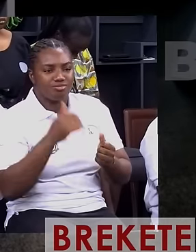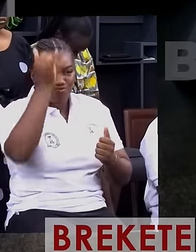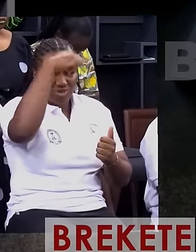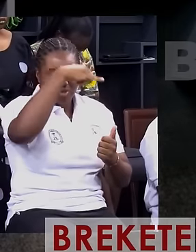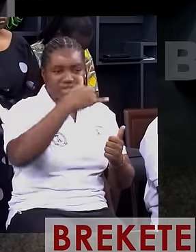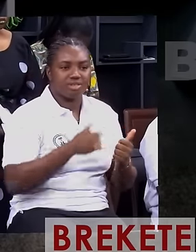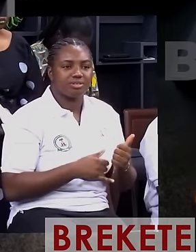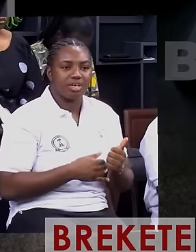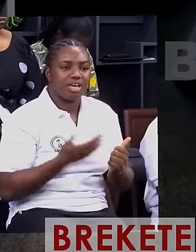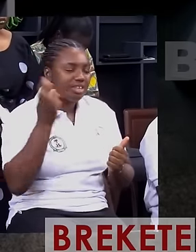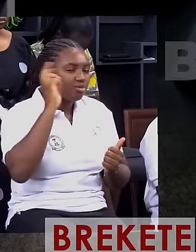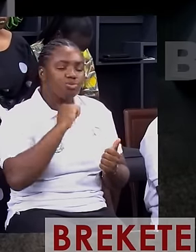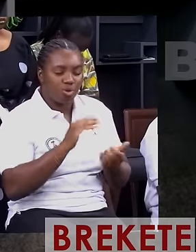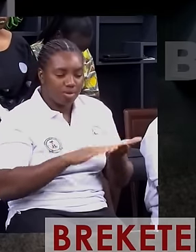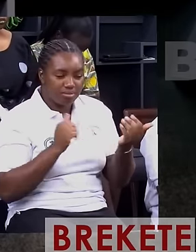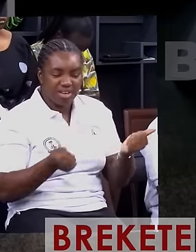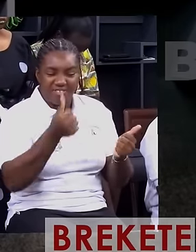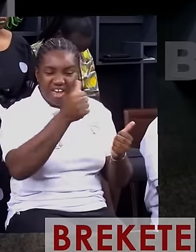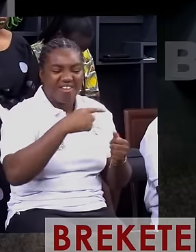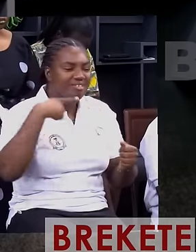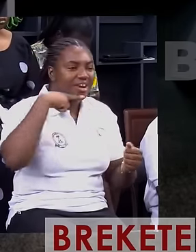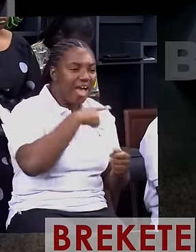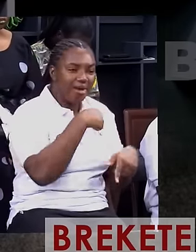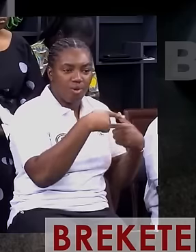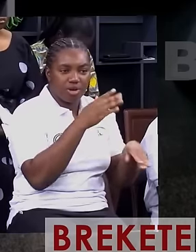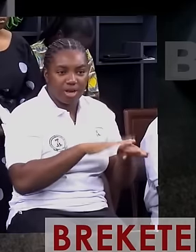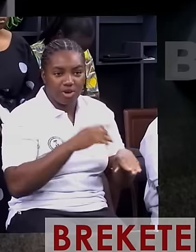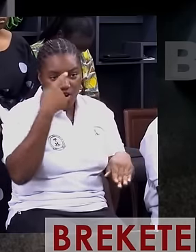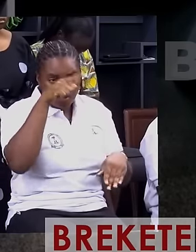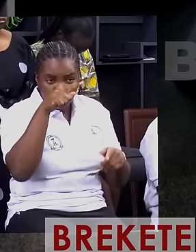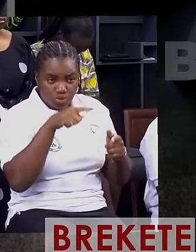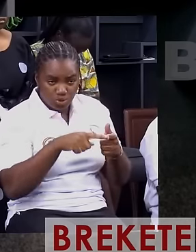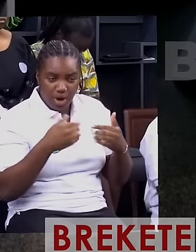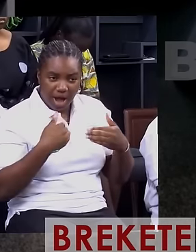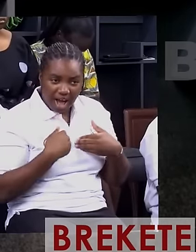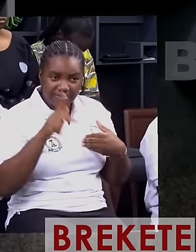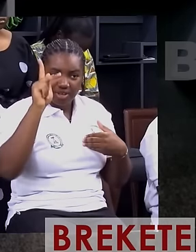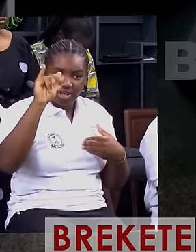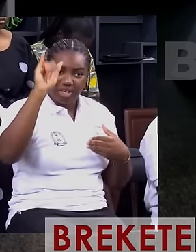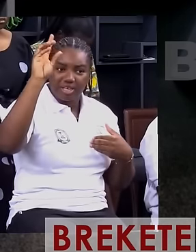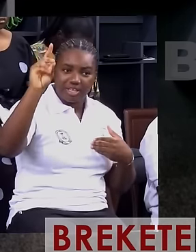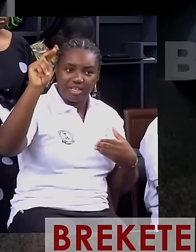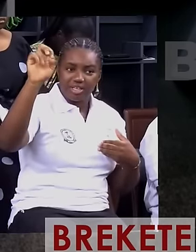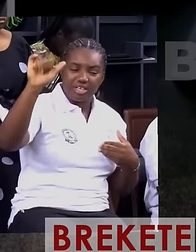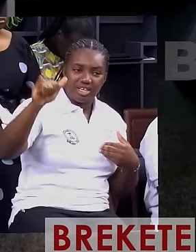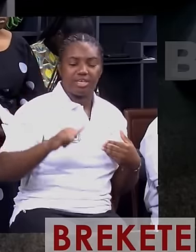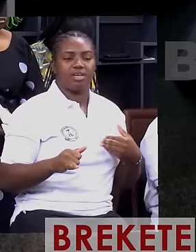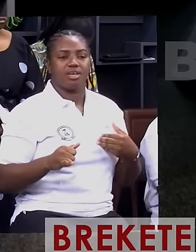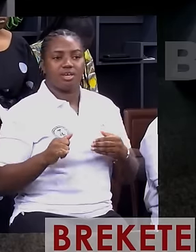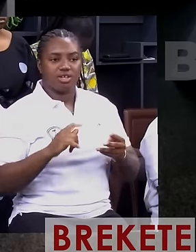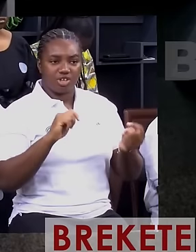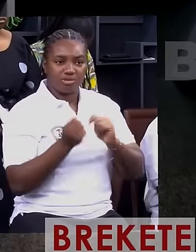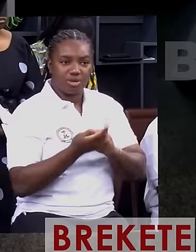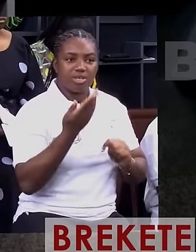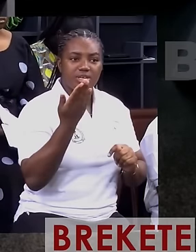lie, every single thing that is going on. For you to have a kidney transplant, first of all, there must be two surgeries going on at